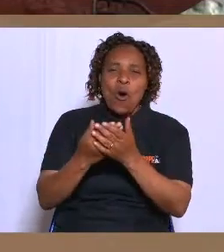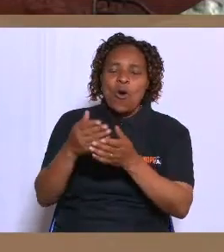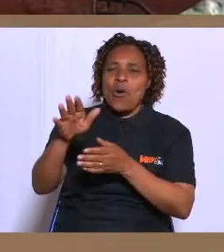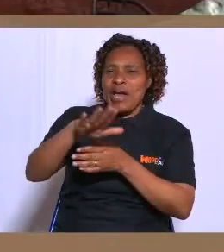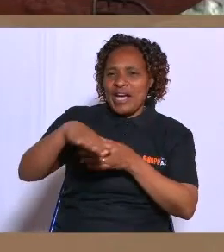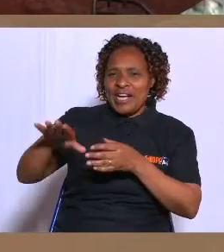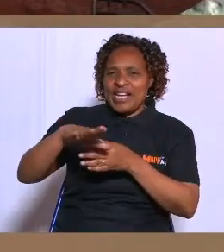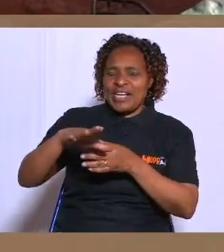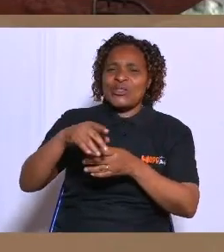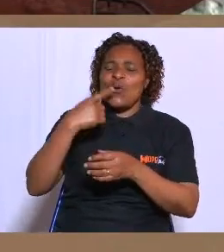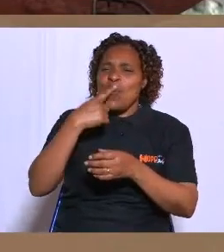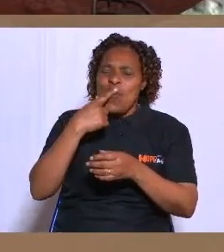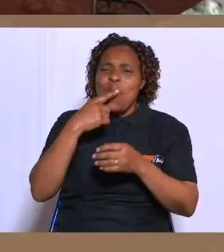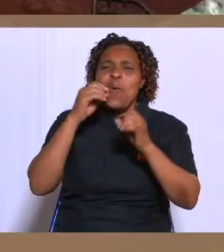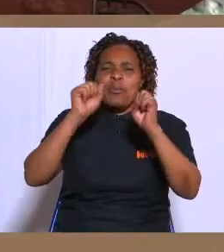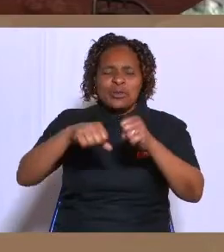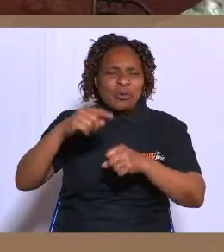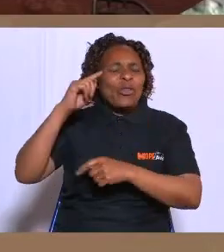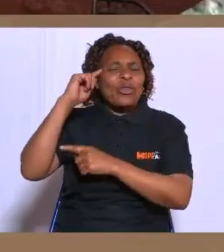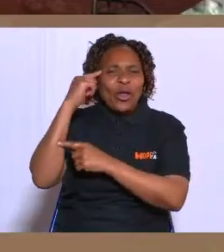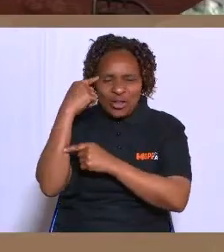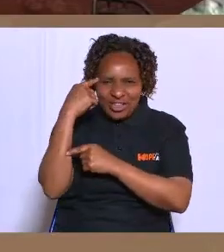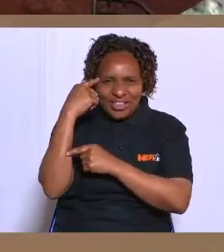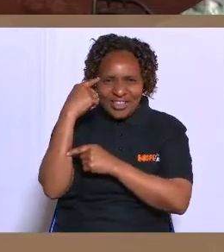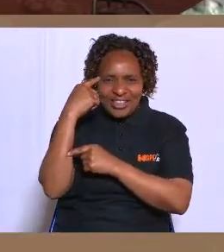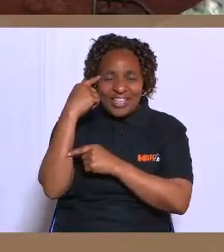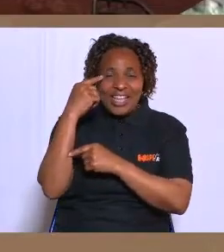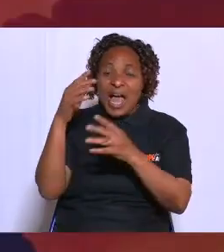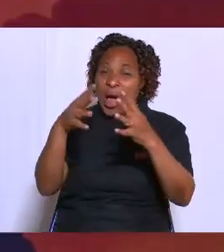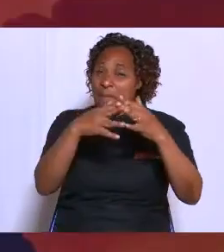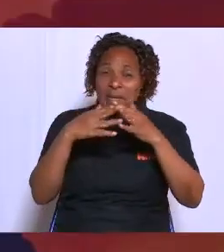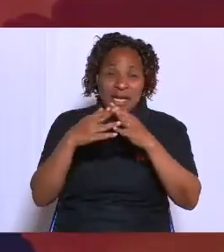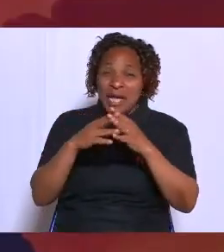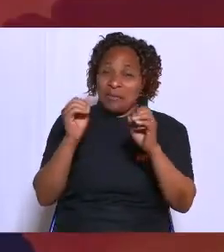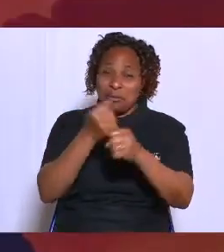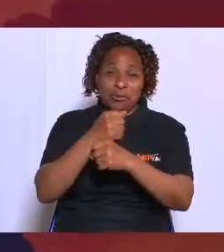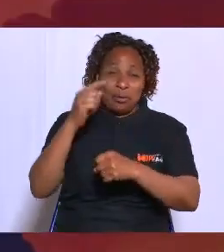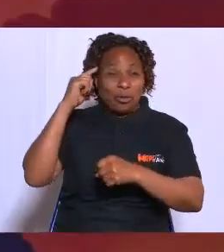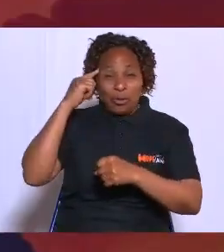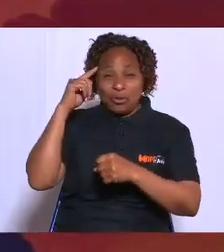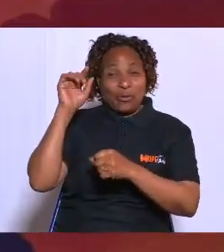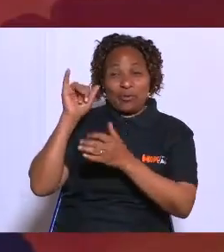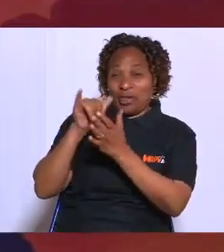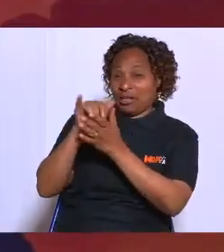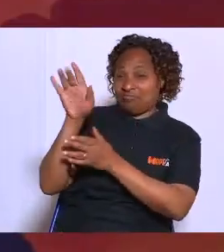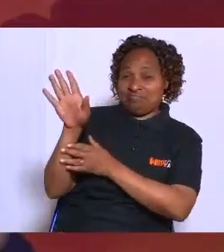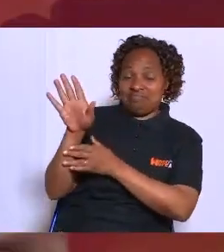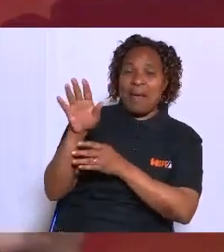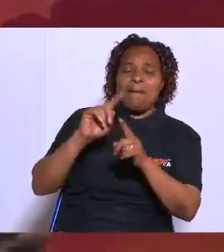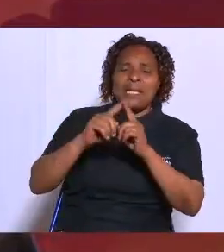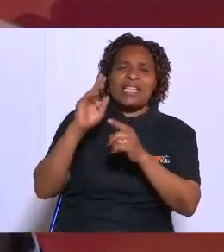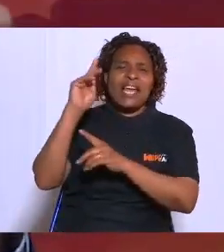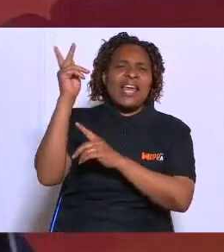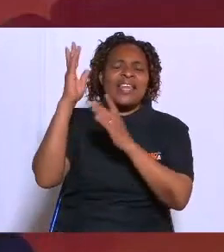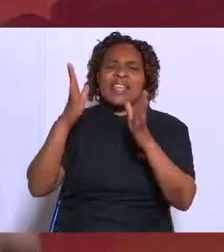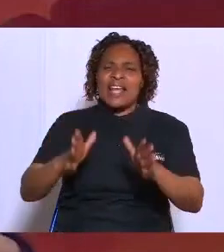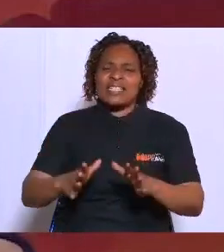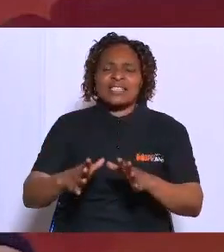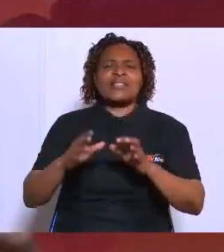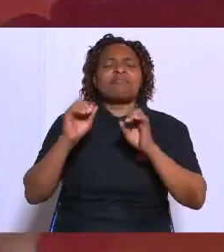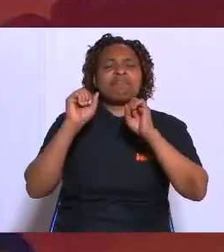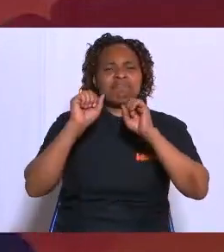who would have ever thought I know Americans would never thought of that but the Kenyans are so